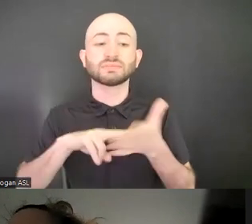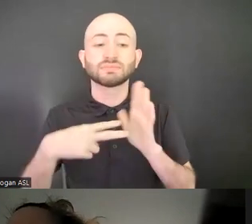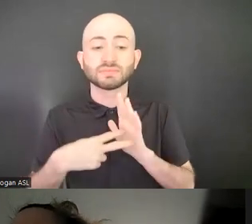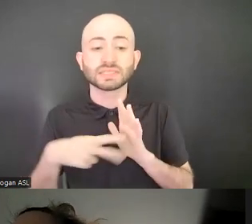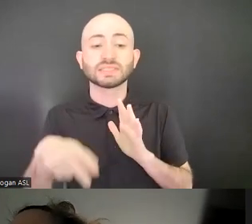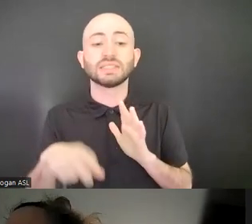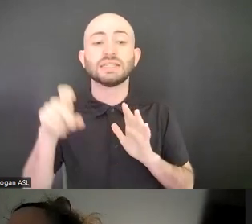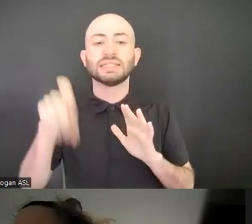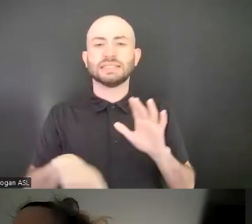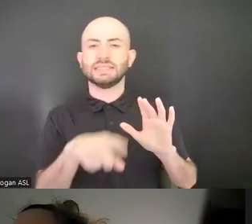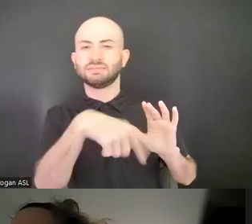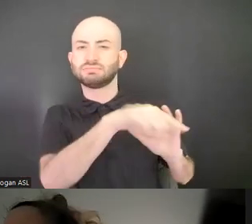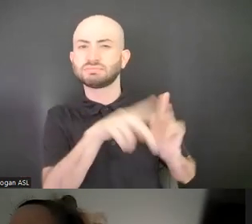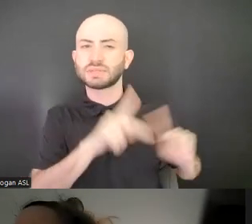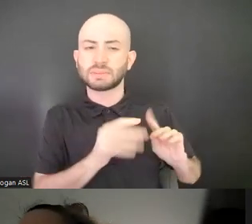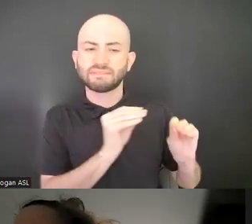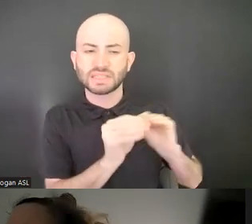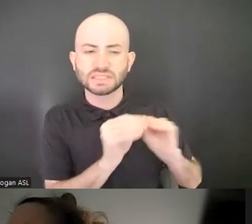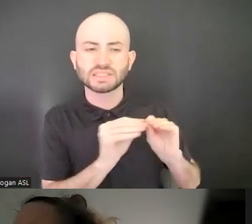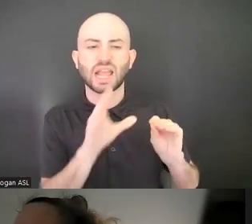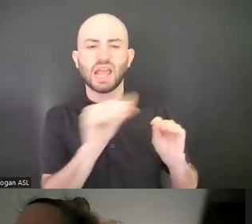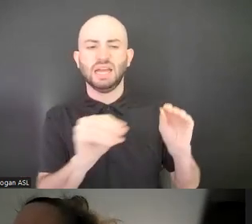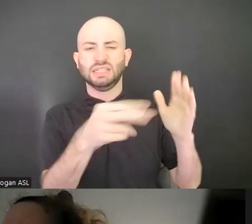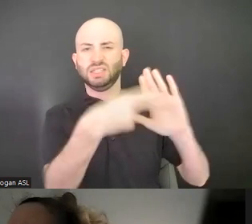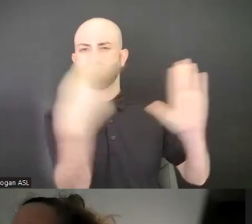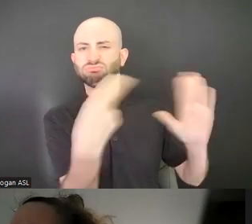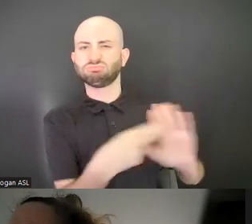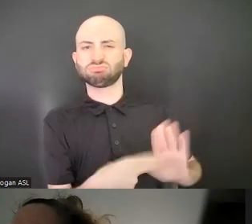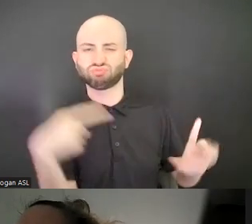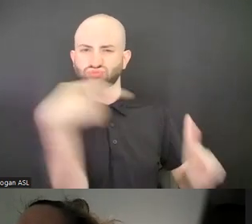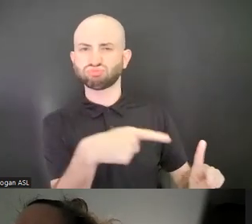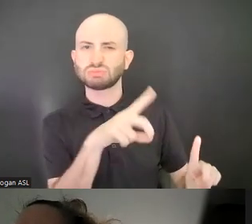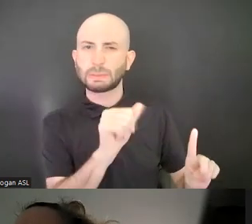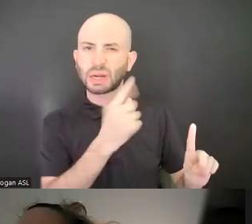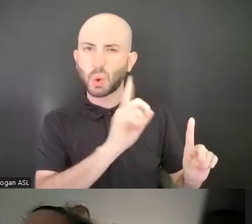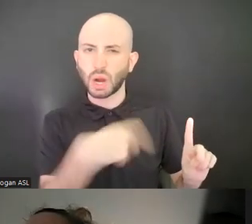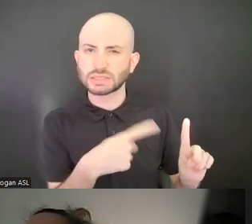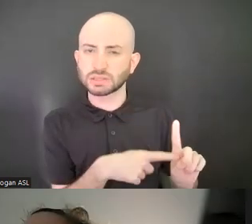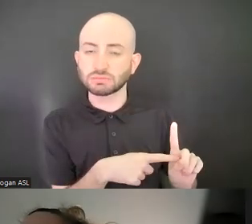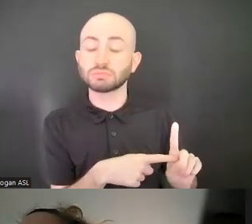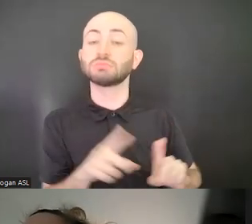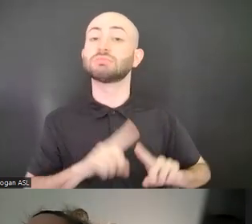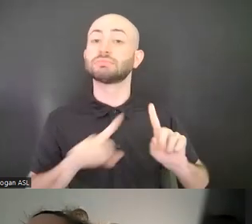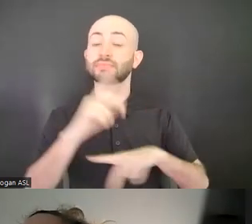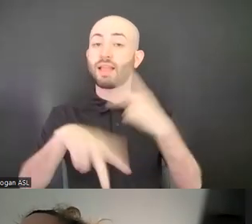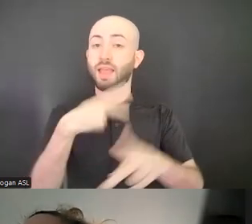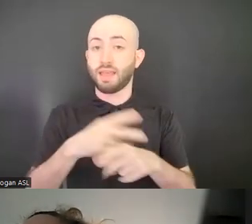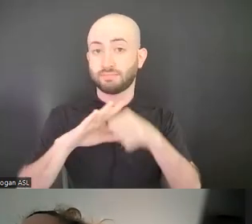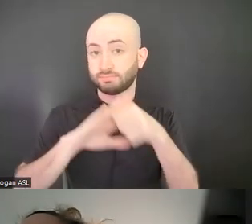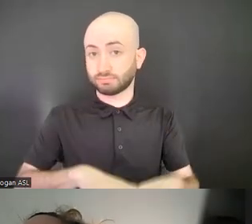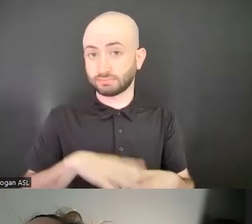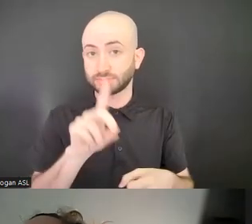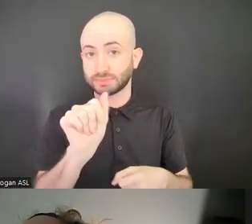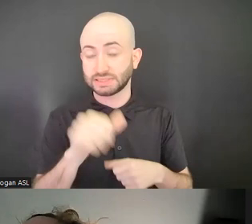a person by their disability there are different types of ableism check out our latest webinars